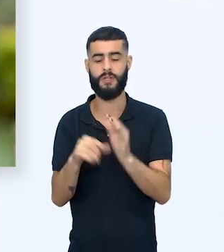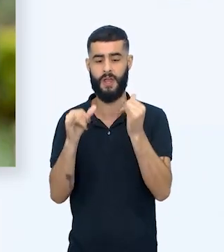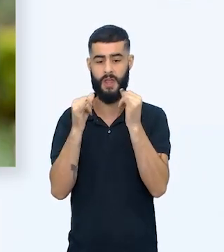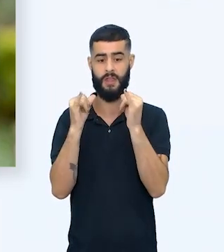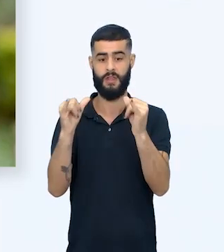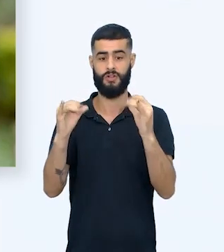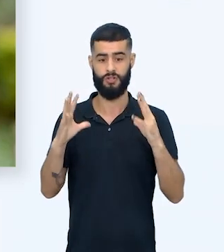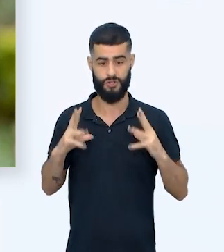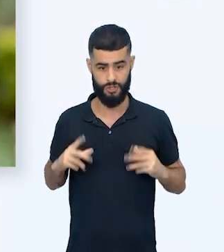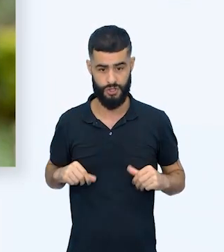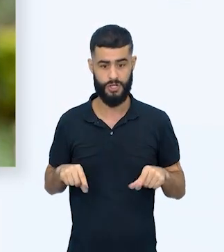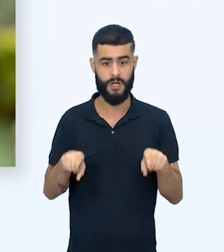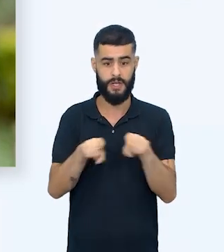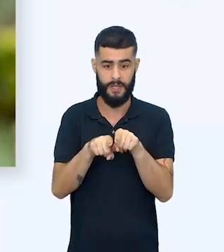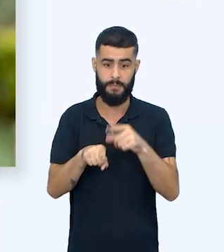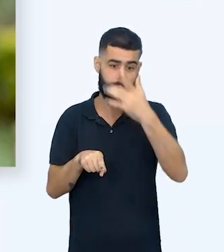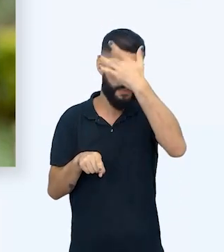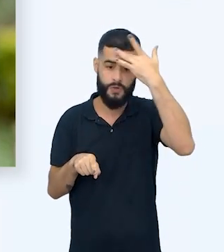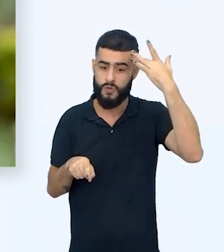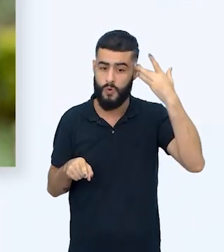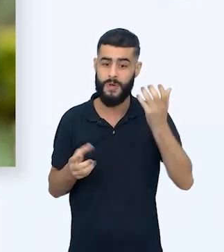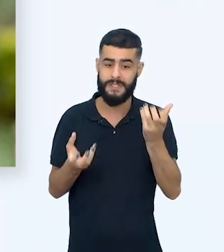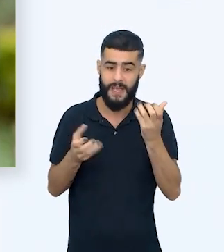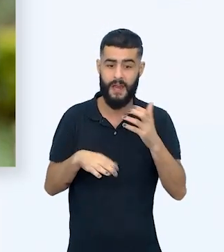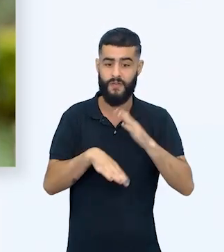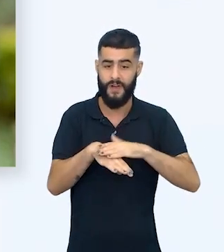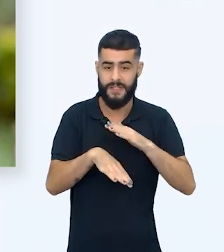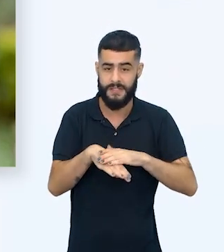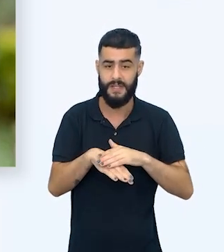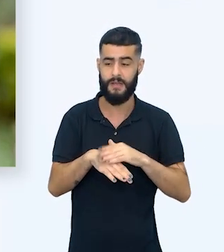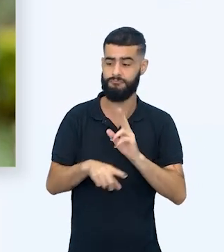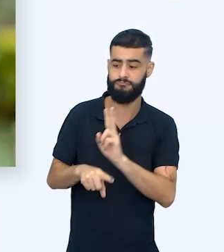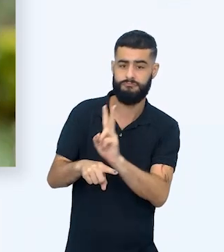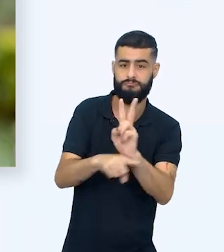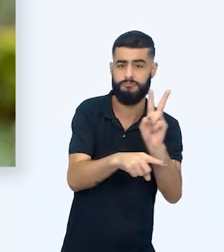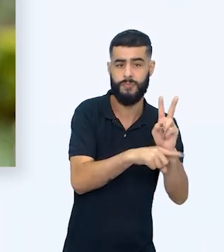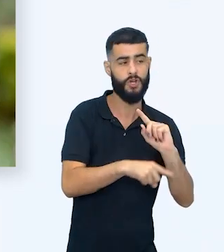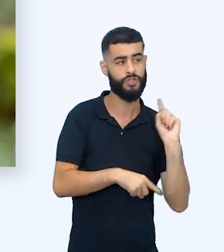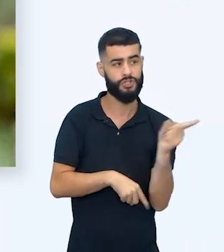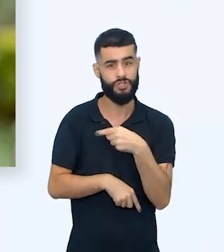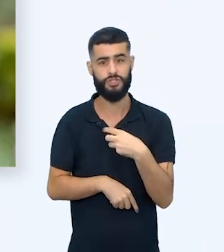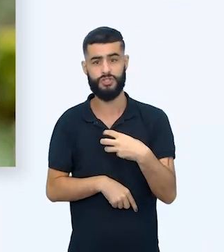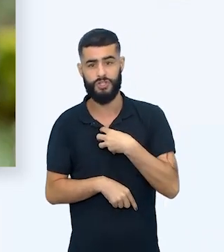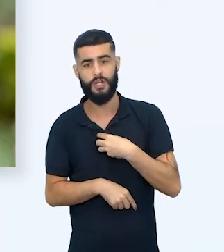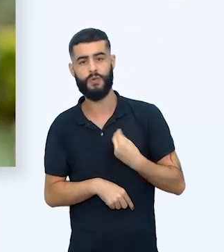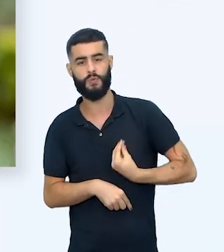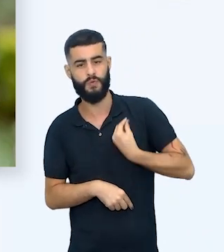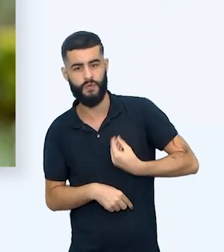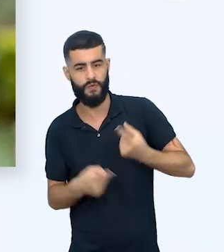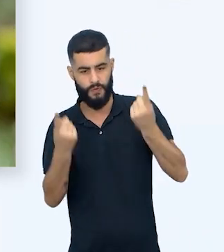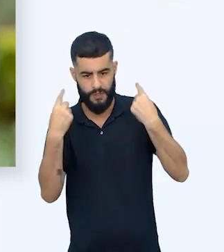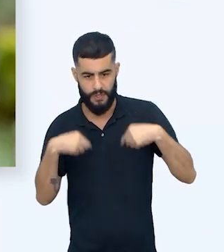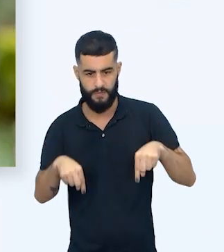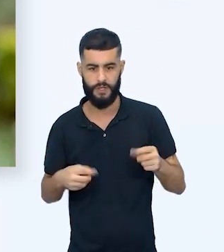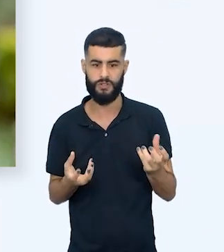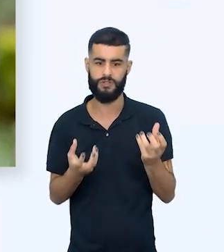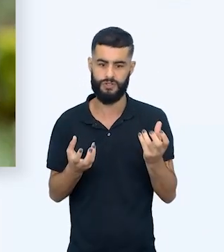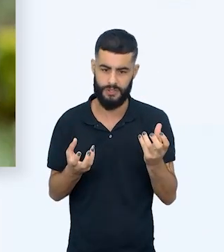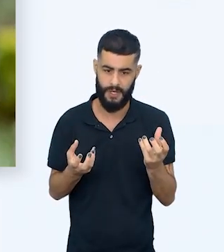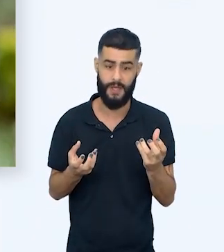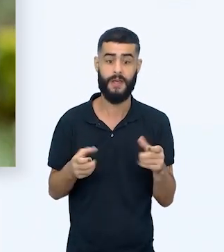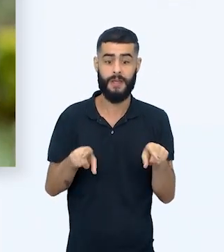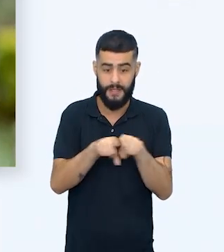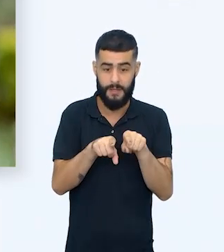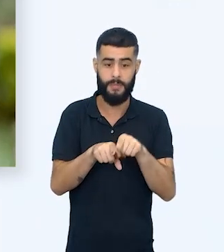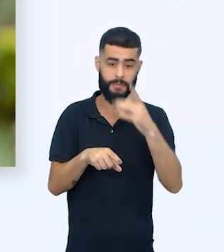people making smarter choices on what we eat, what we wear, and how we live. And this means cities where we can